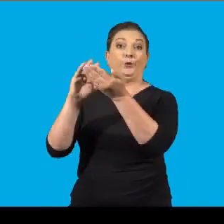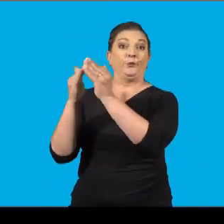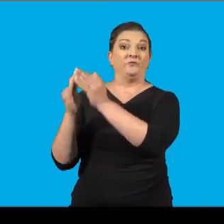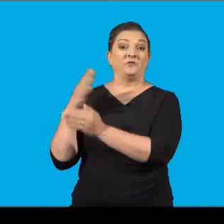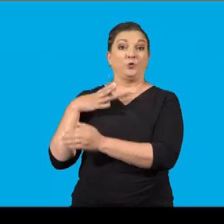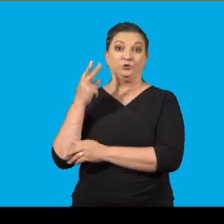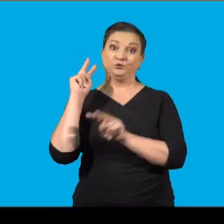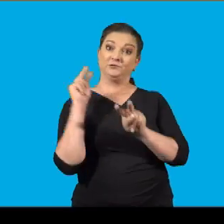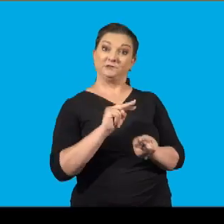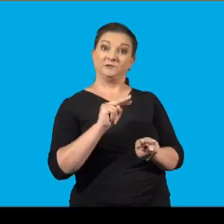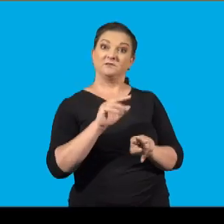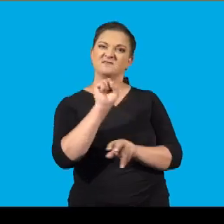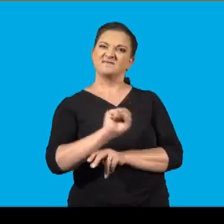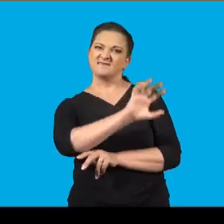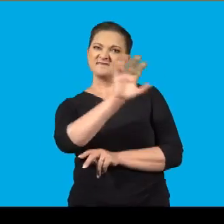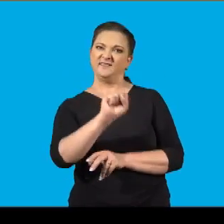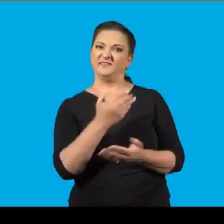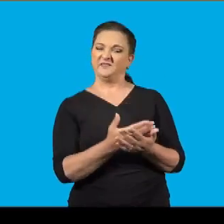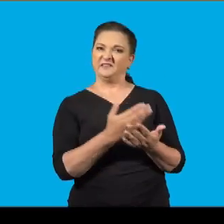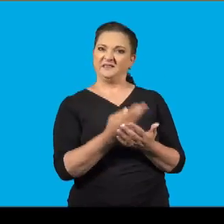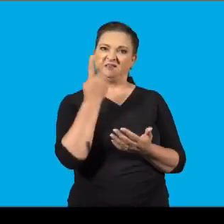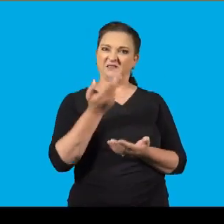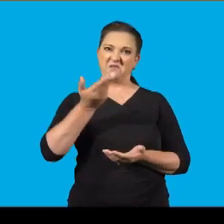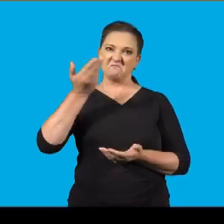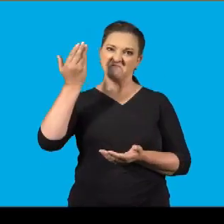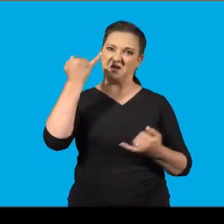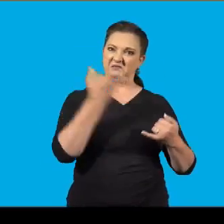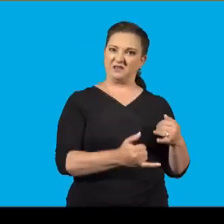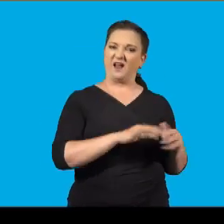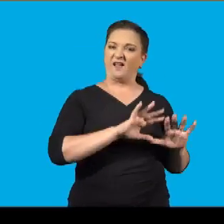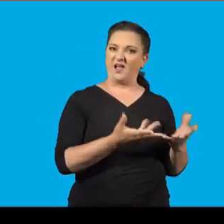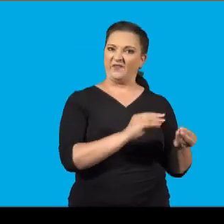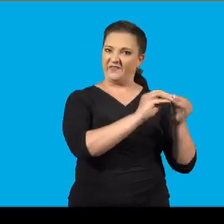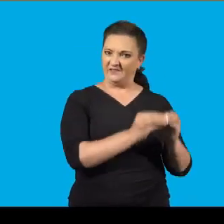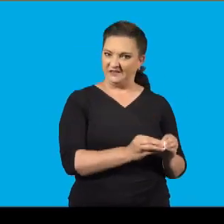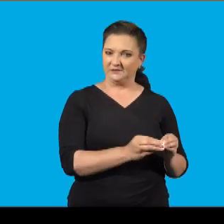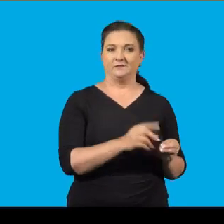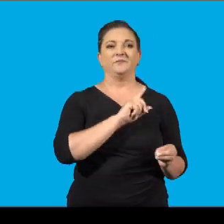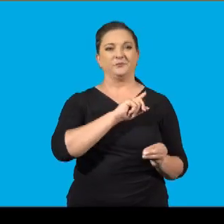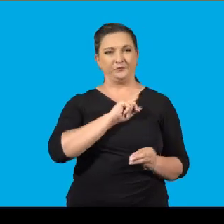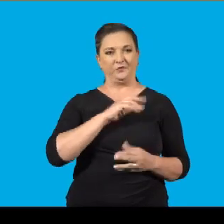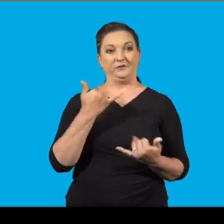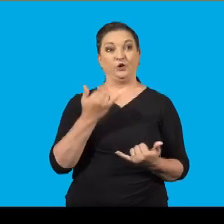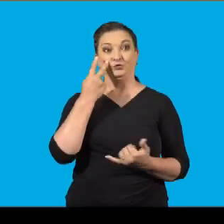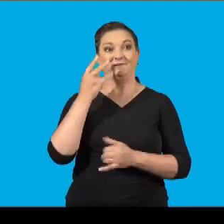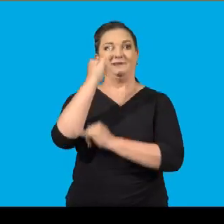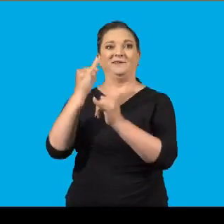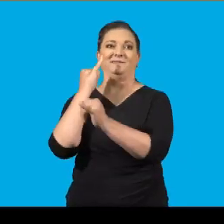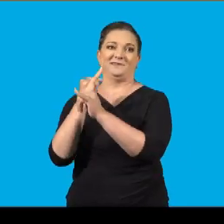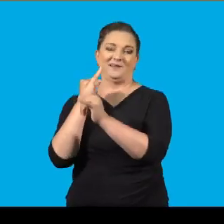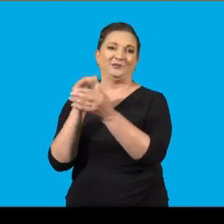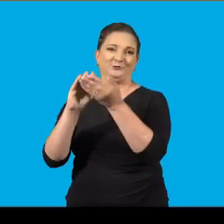international communities wanted to see how South Africa wanted to address the atrocities of the past. So there is the international communities